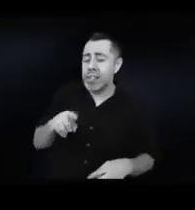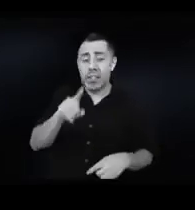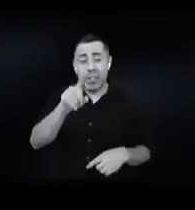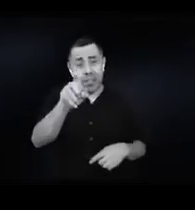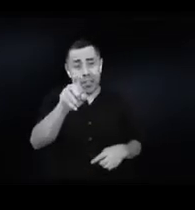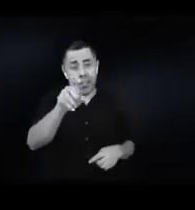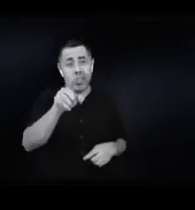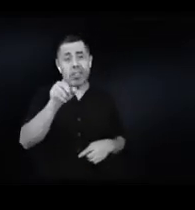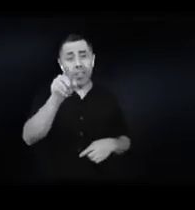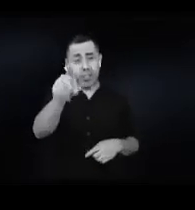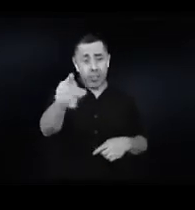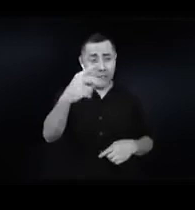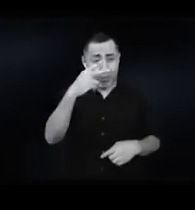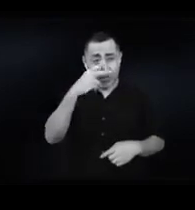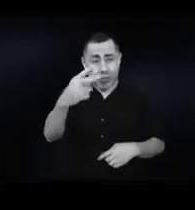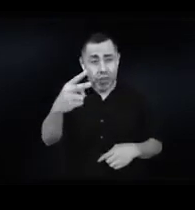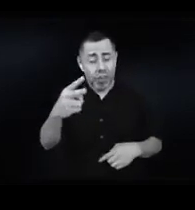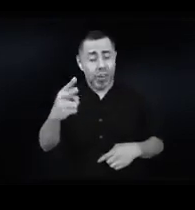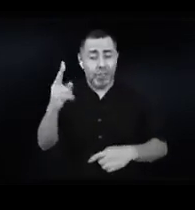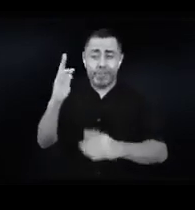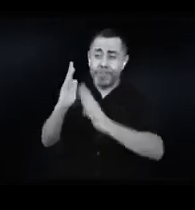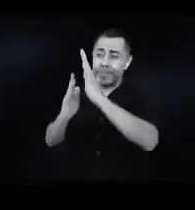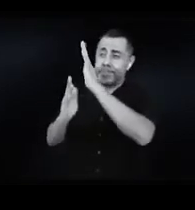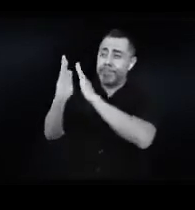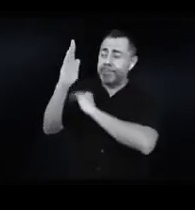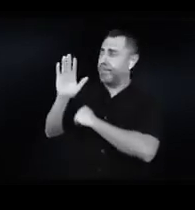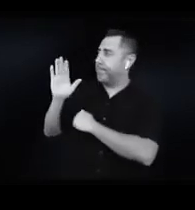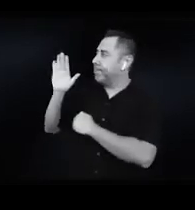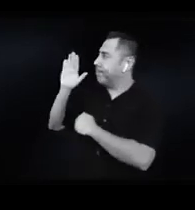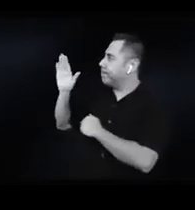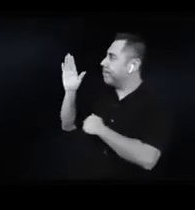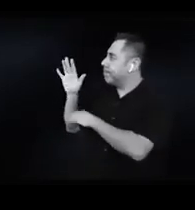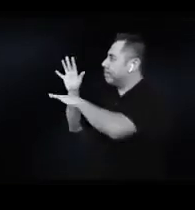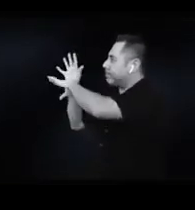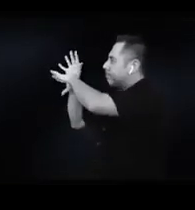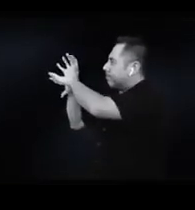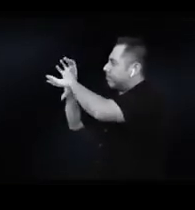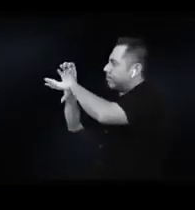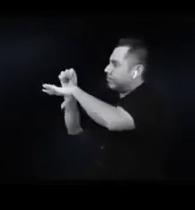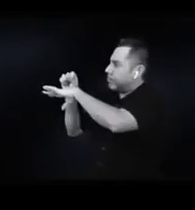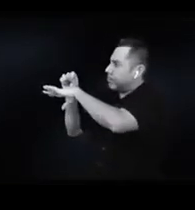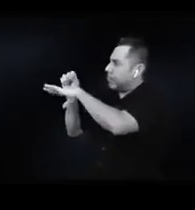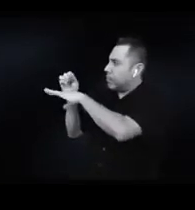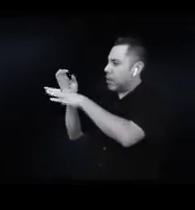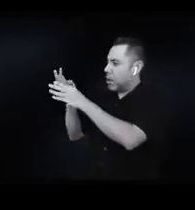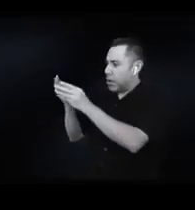the ways of our ancestors fading?